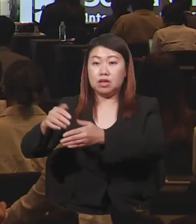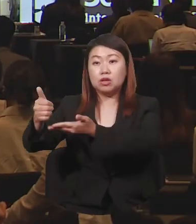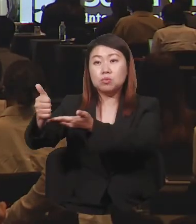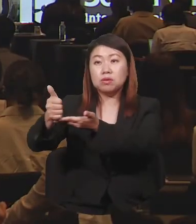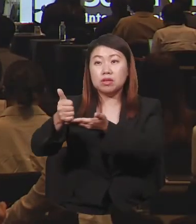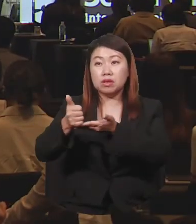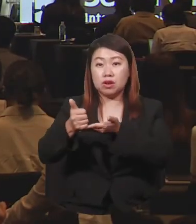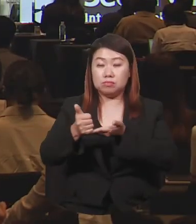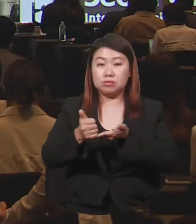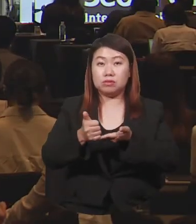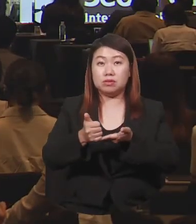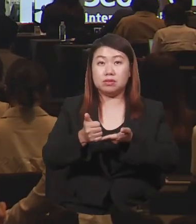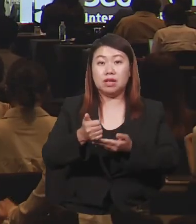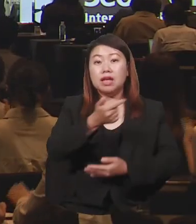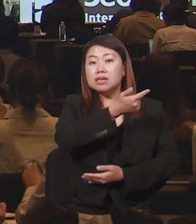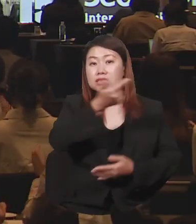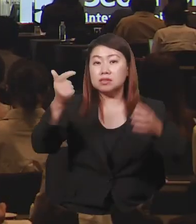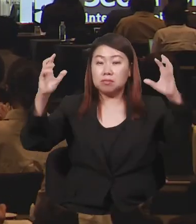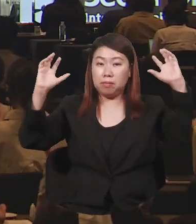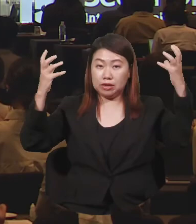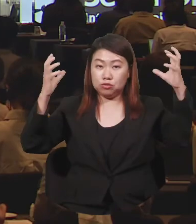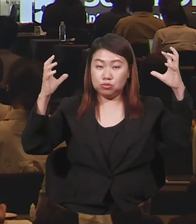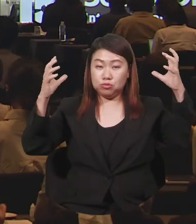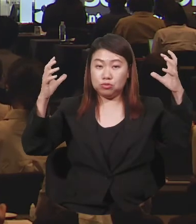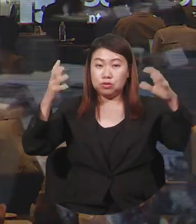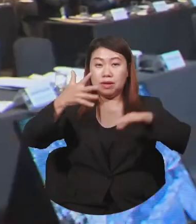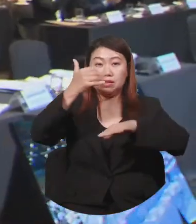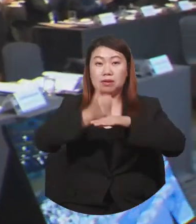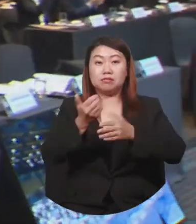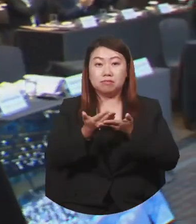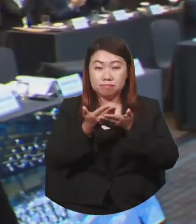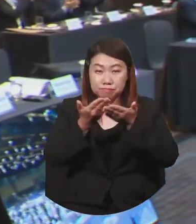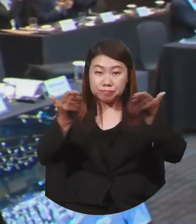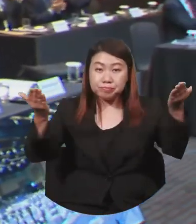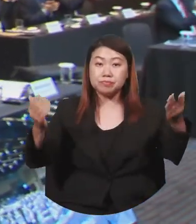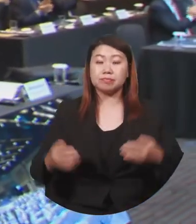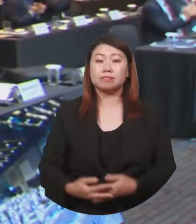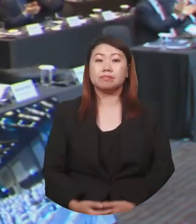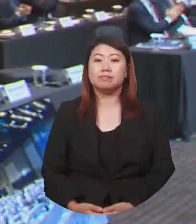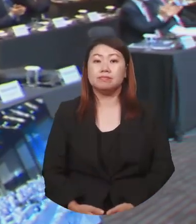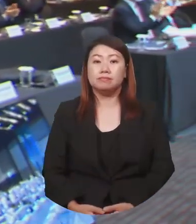give them a final round of big applause. Thank you.